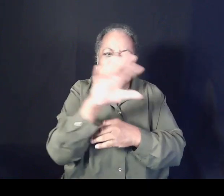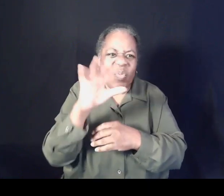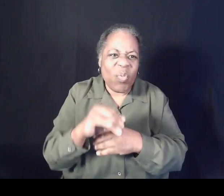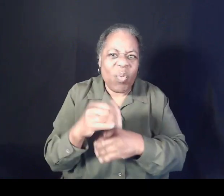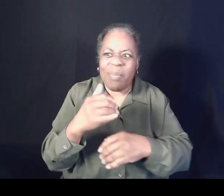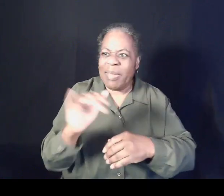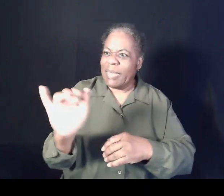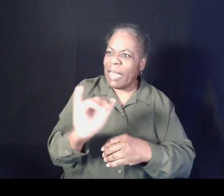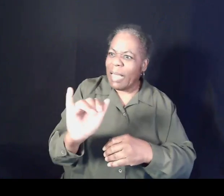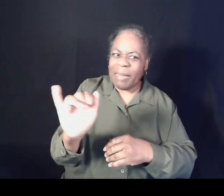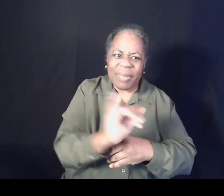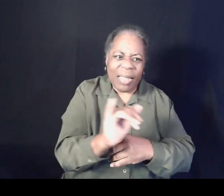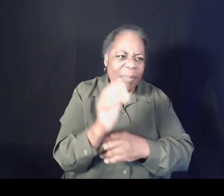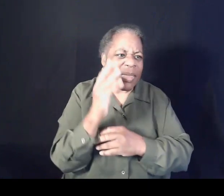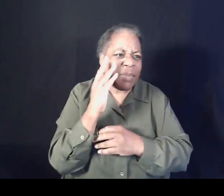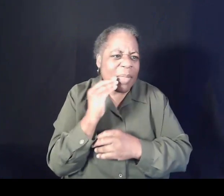too.